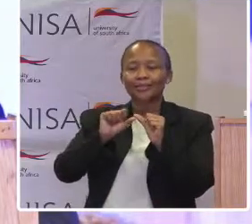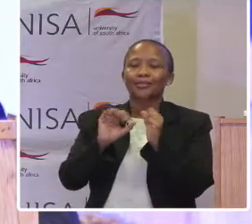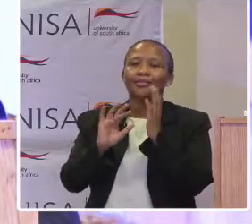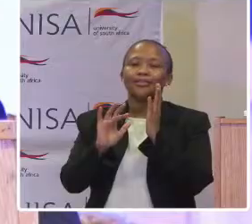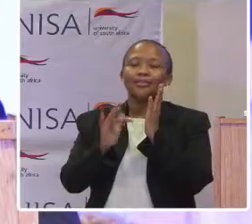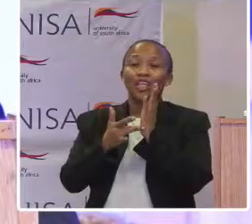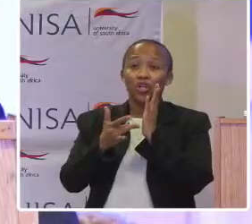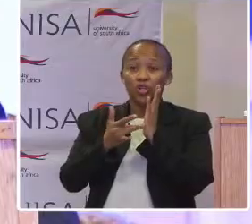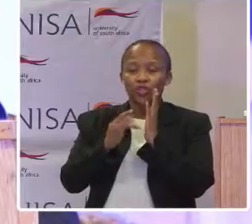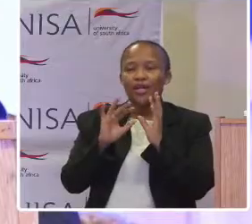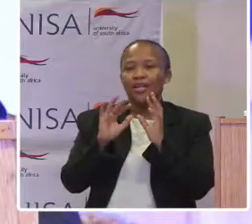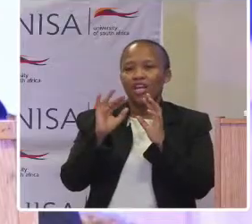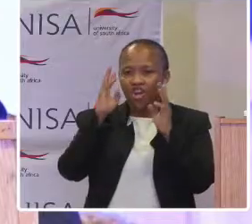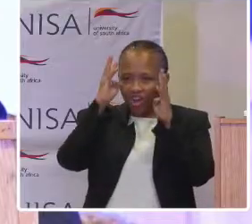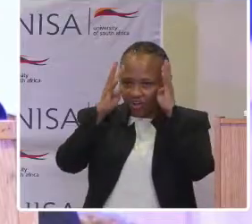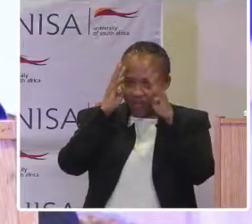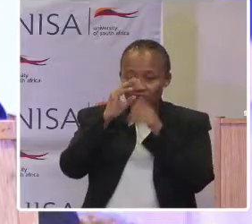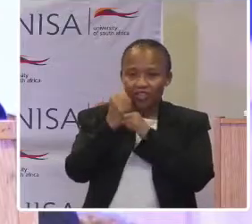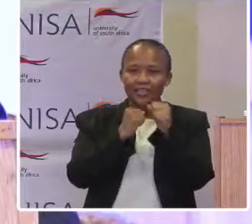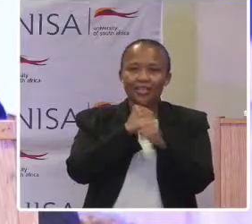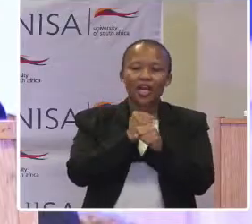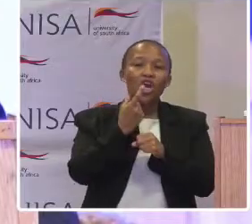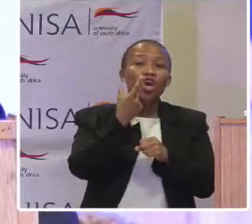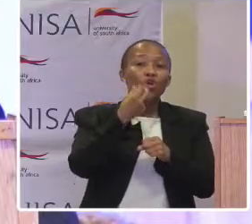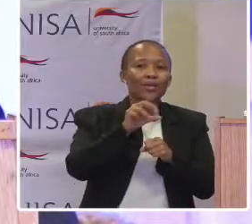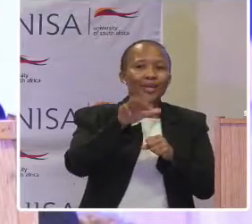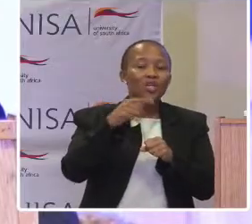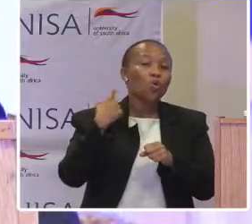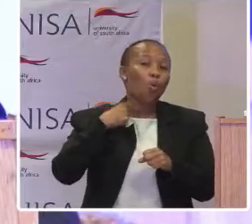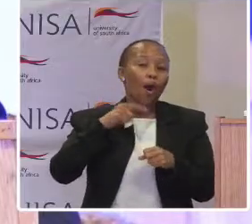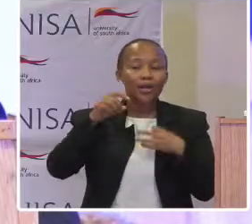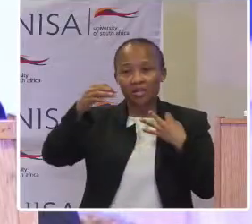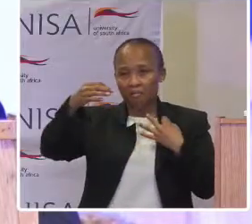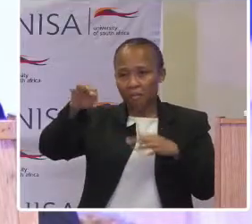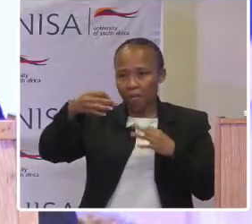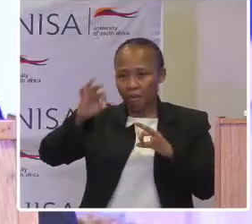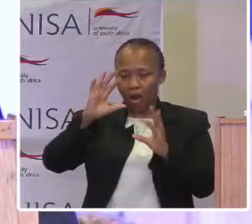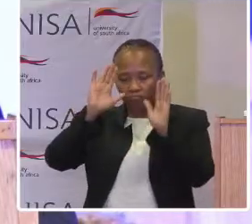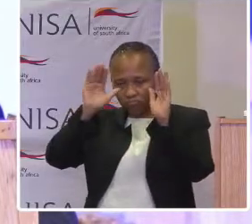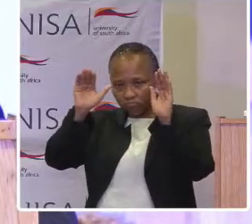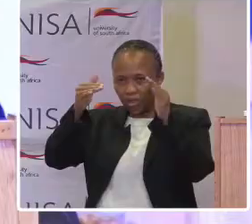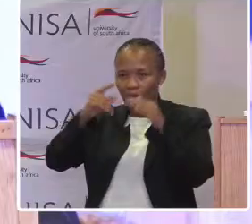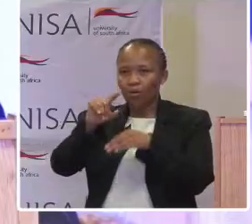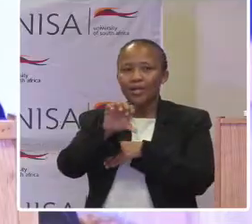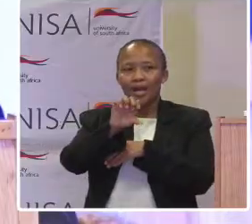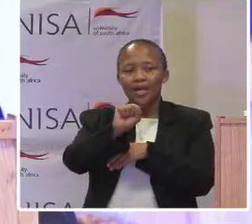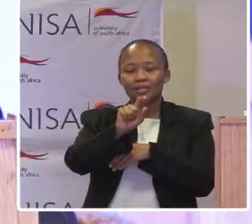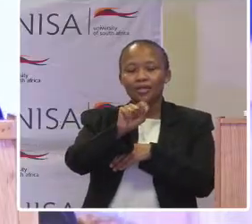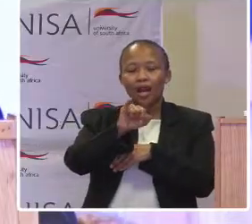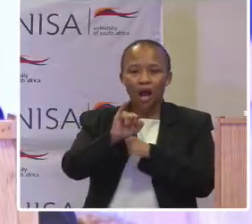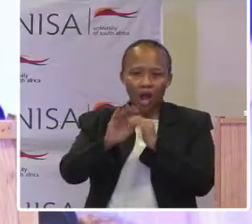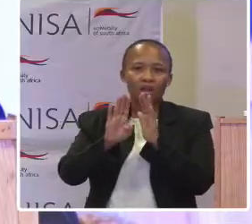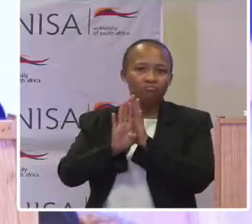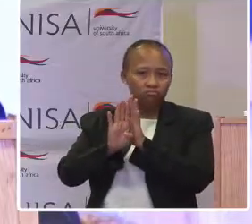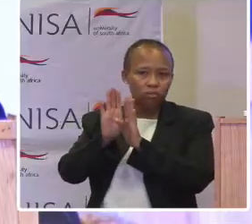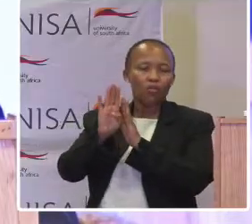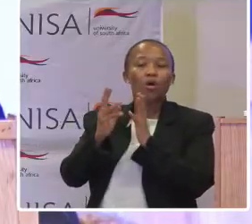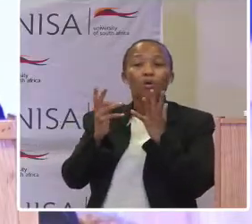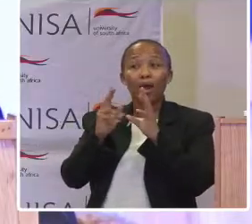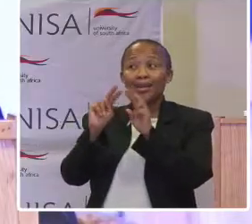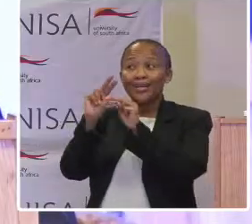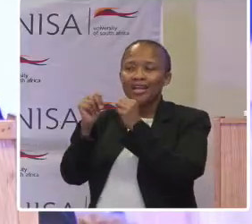2019. This white paper focuses on increasing the impact of STI on the country national